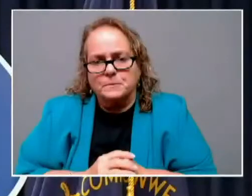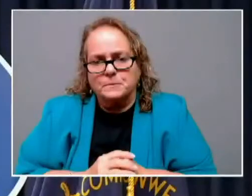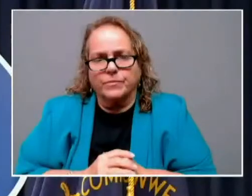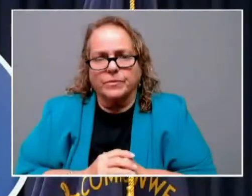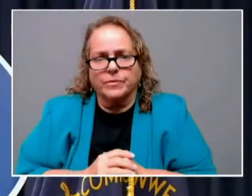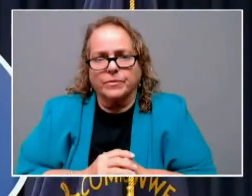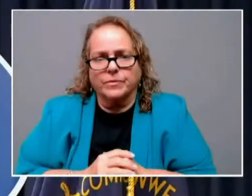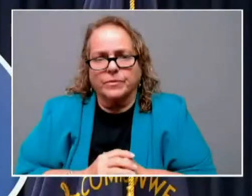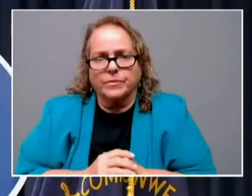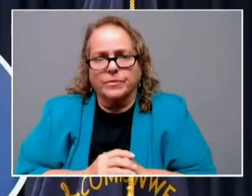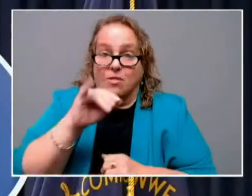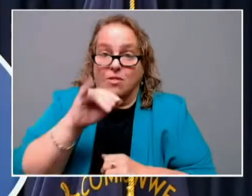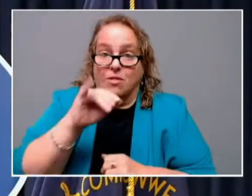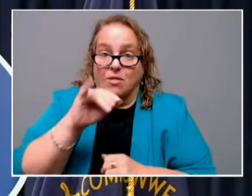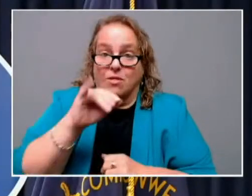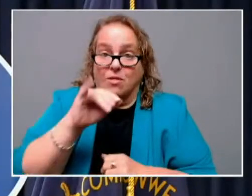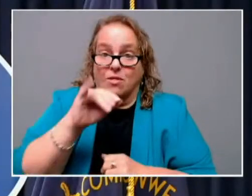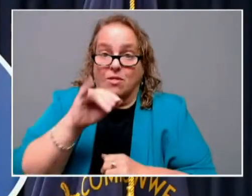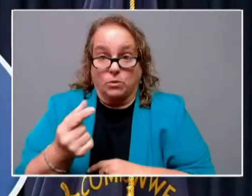So that's from Bowling Green.